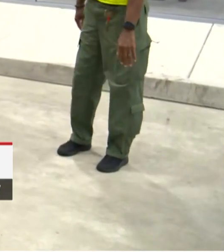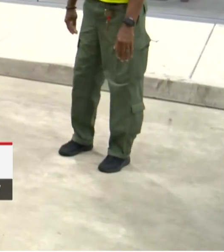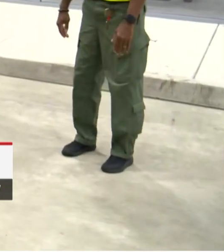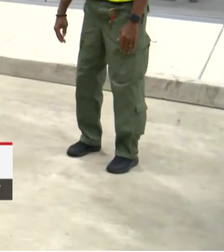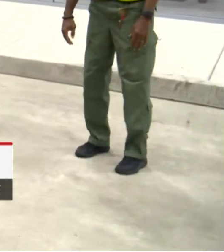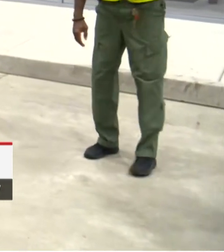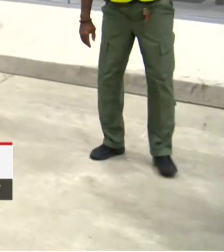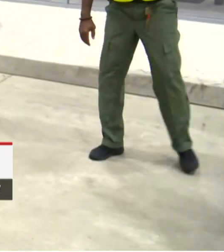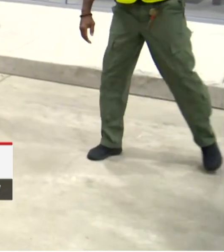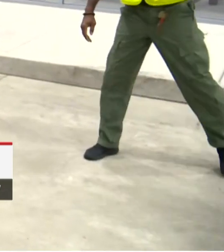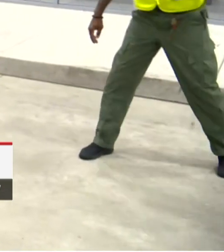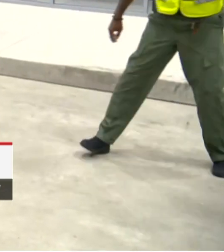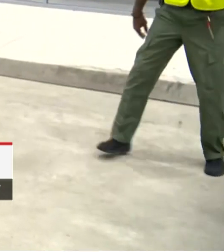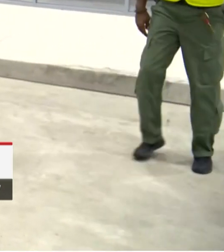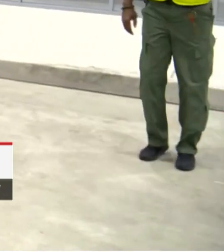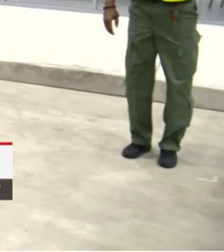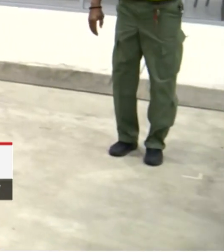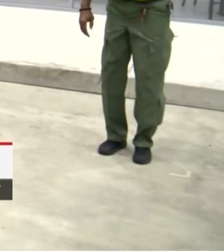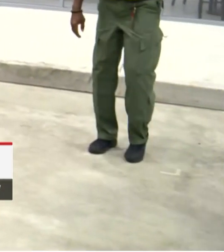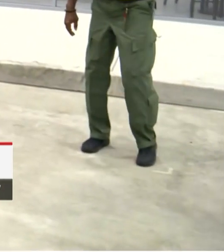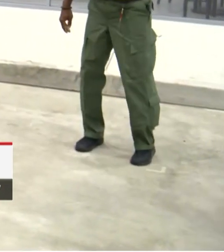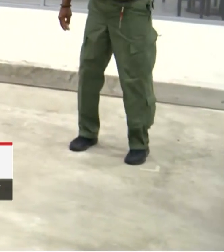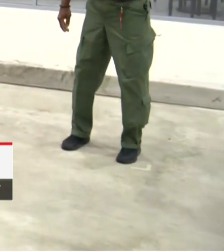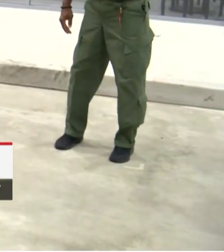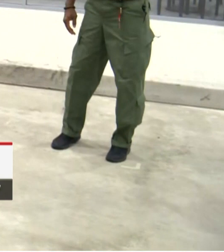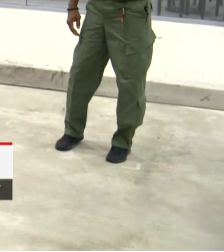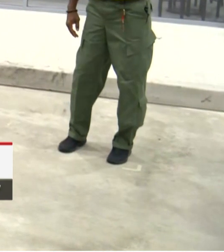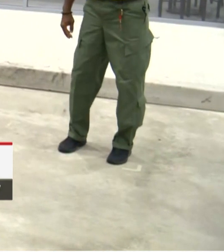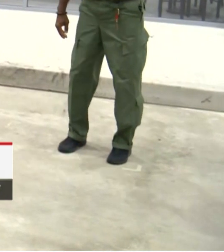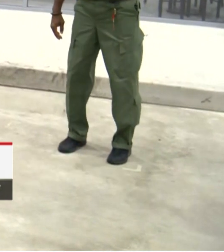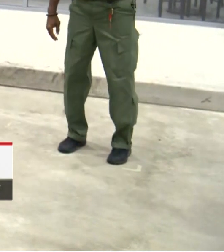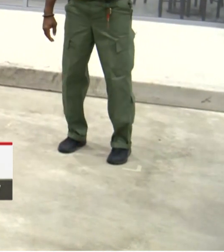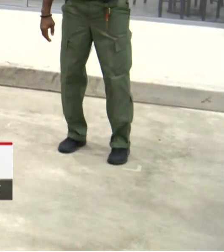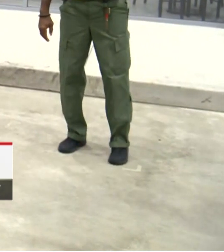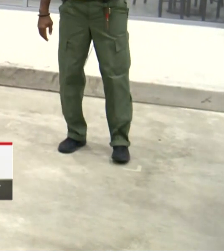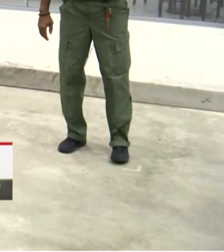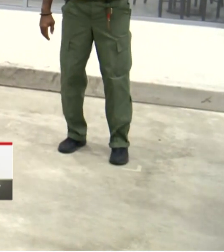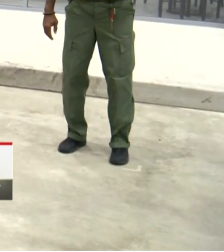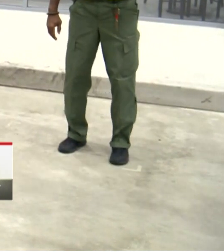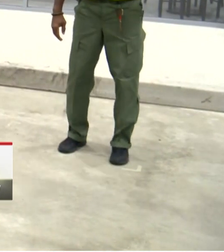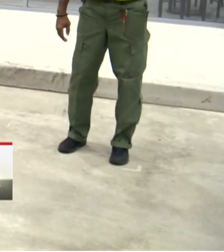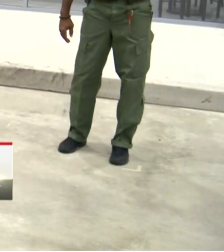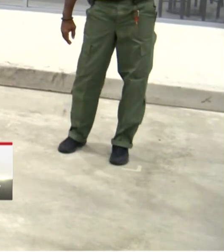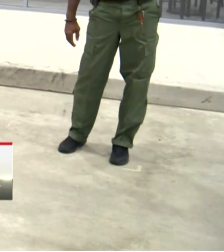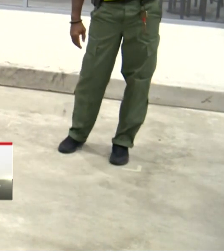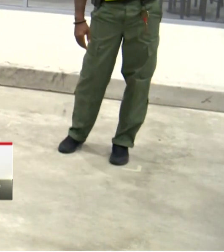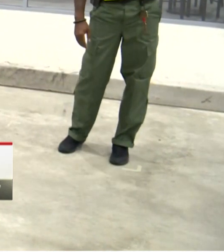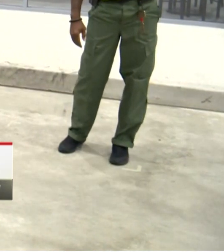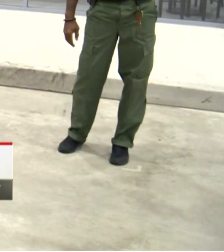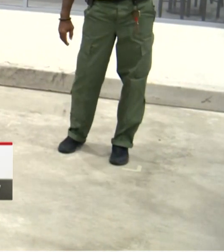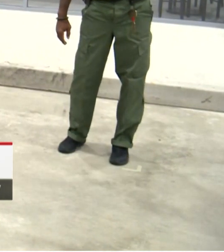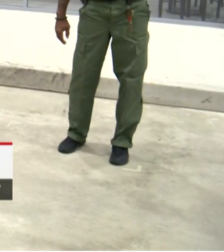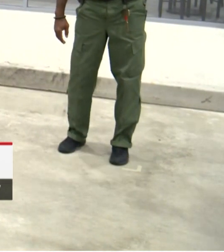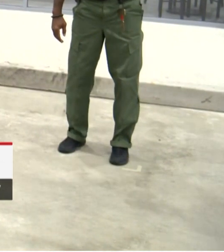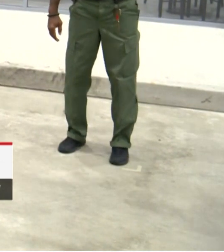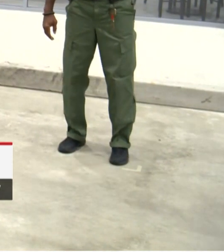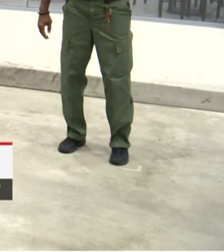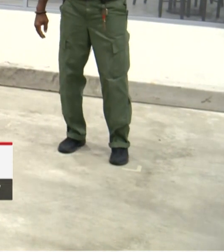different factors. The scenario was the call for service was for a subject who was shopping inside Mr. Lee's.